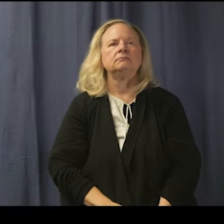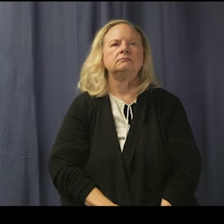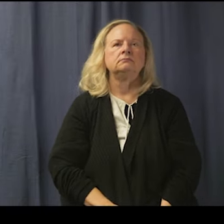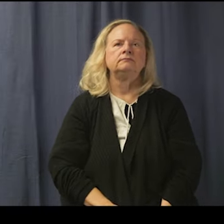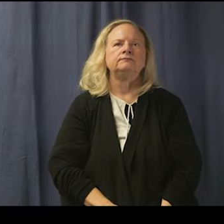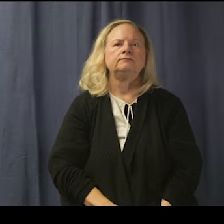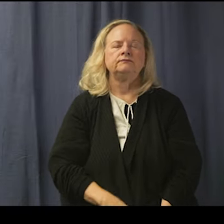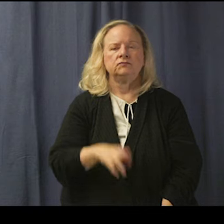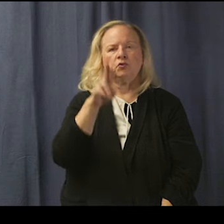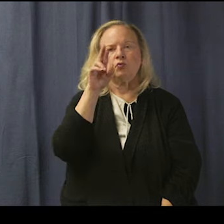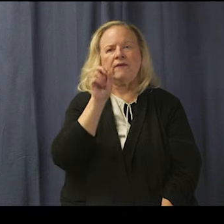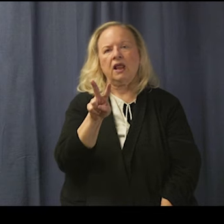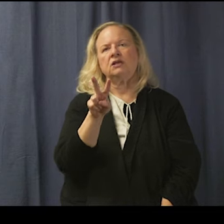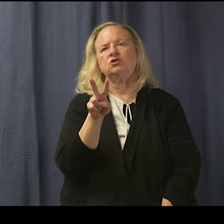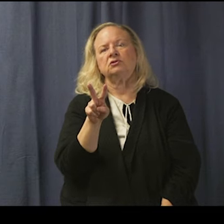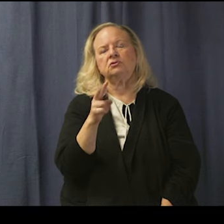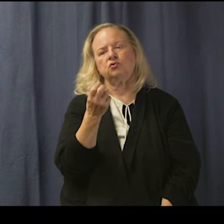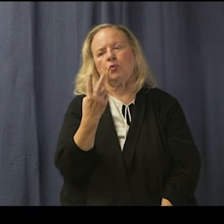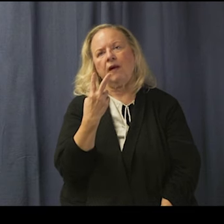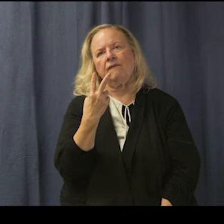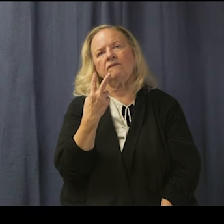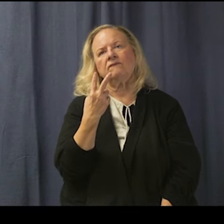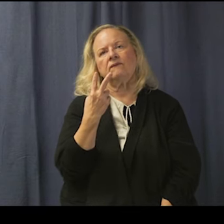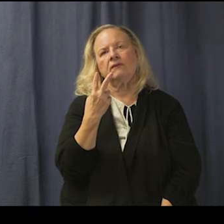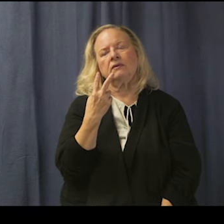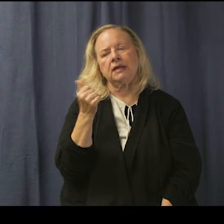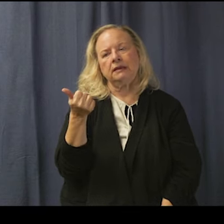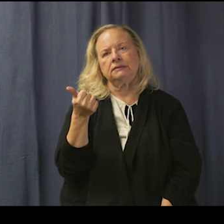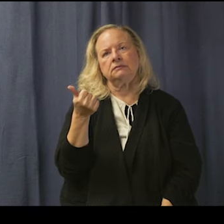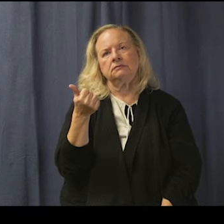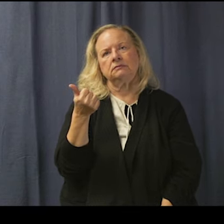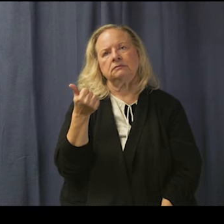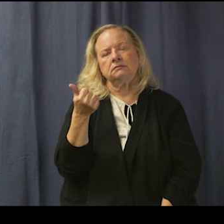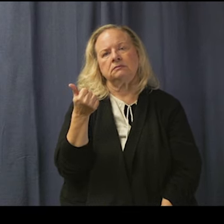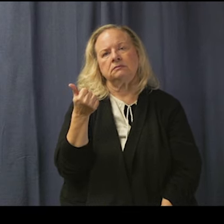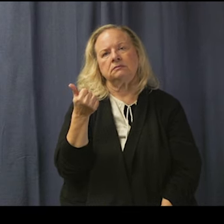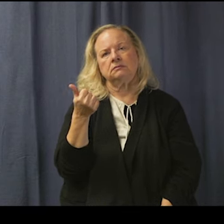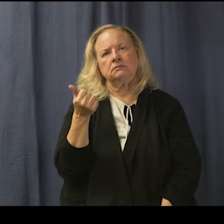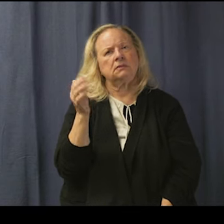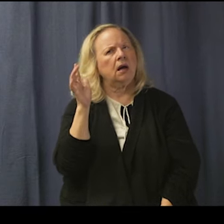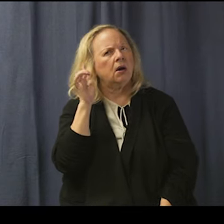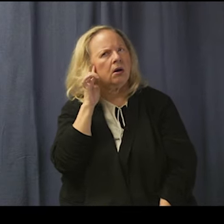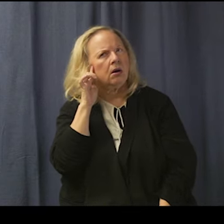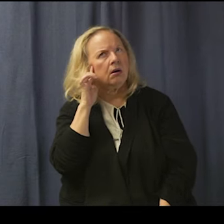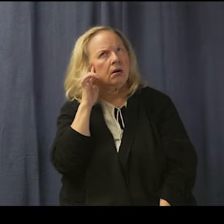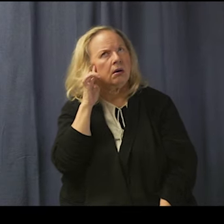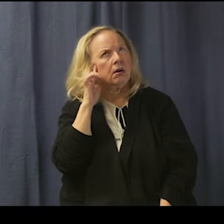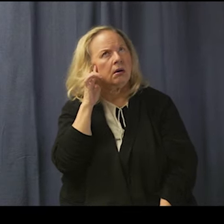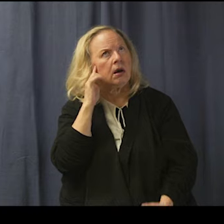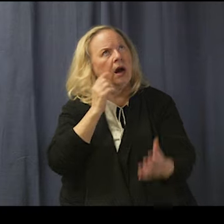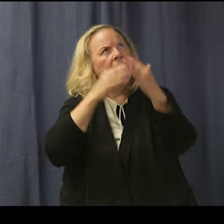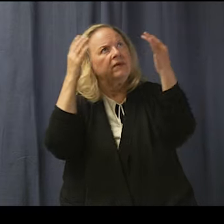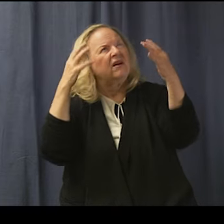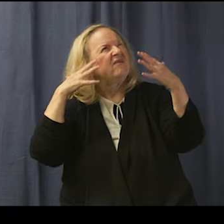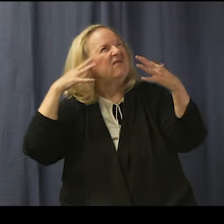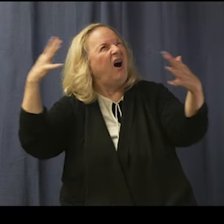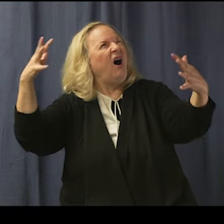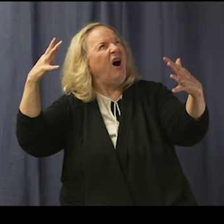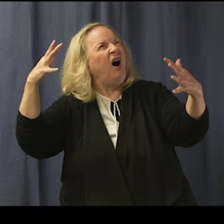Now look at Revelation 12, 10. I heard a loud voice in heaven. Now has